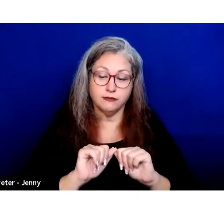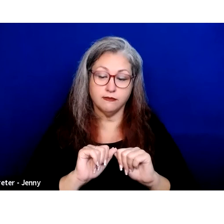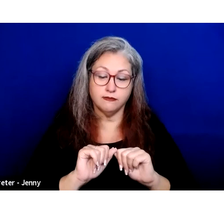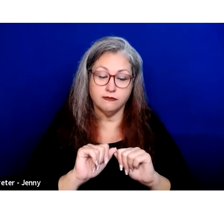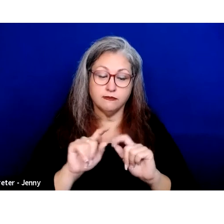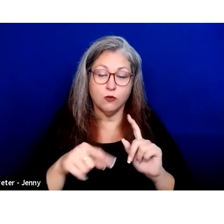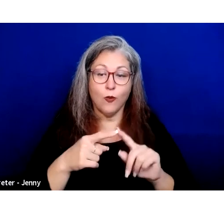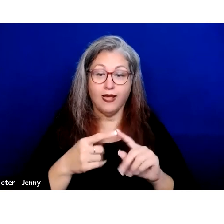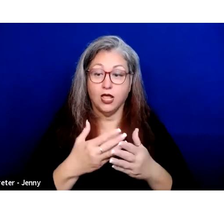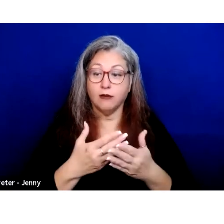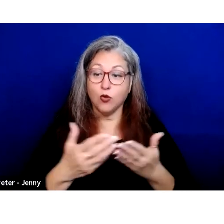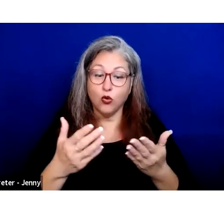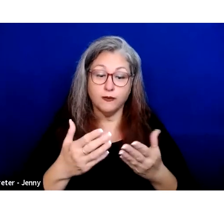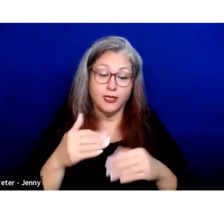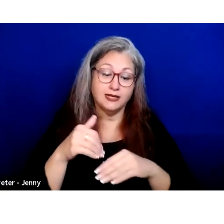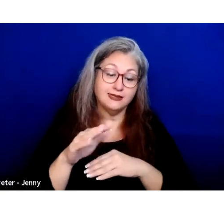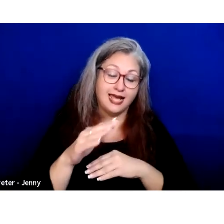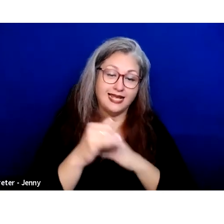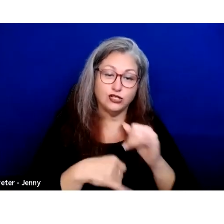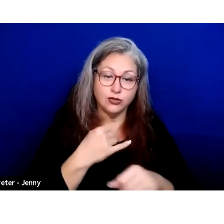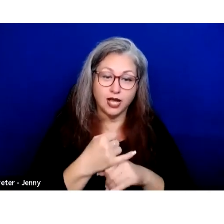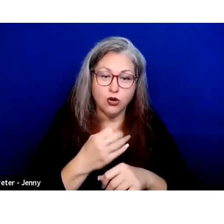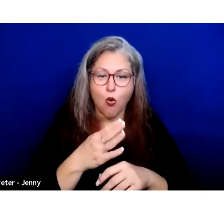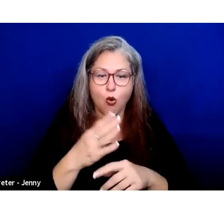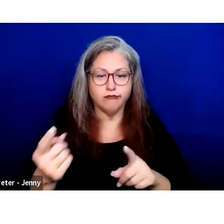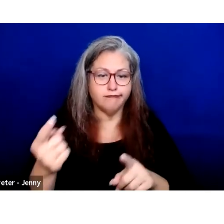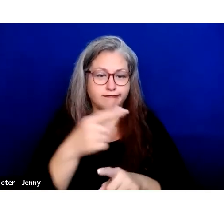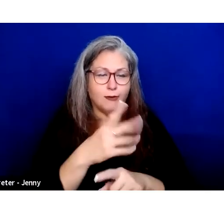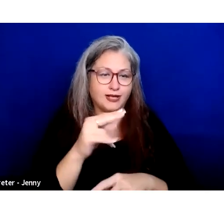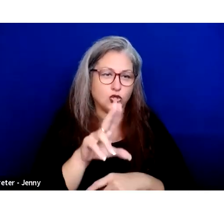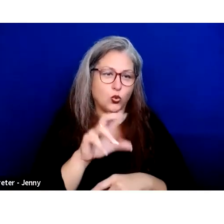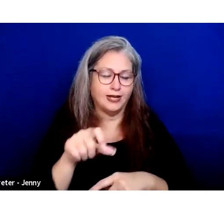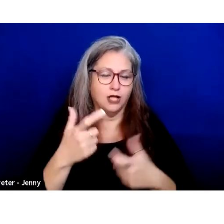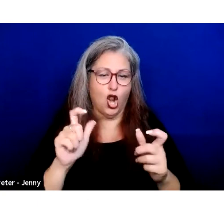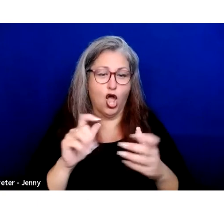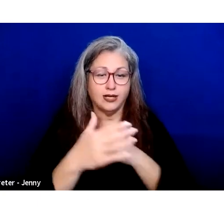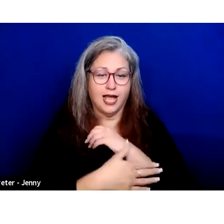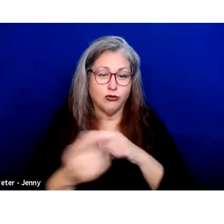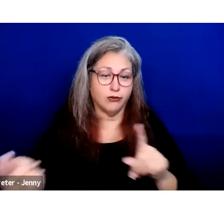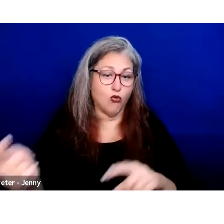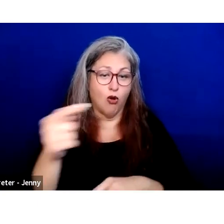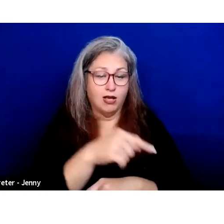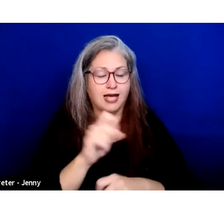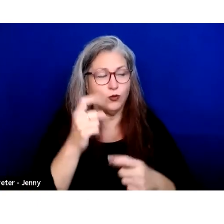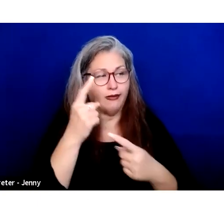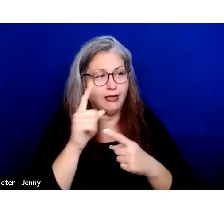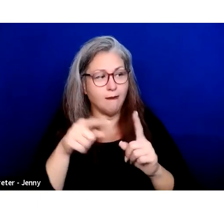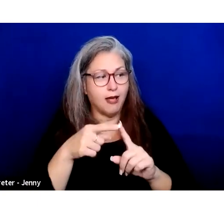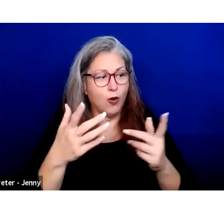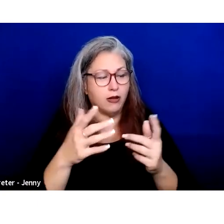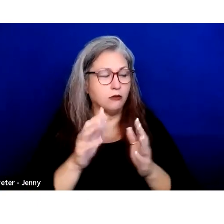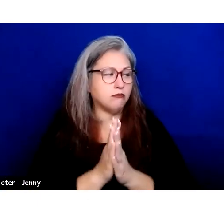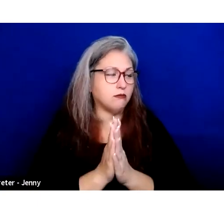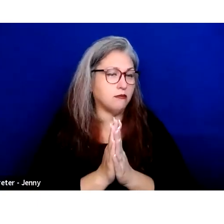when goods are being shipped internationally or even across the country, because the U.S. is such a large country, that we do have to think about things like